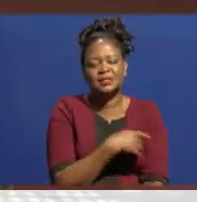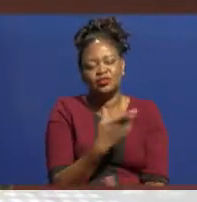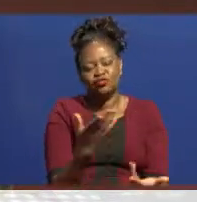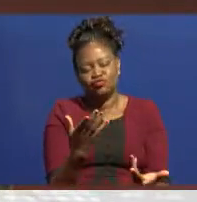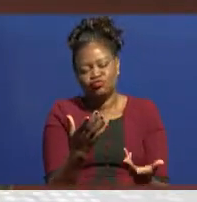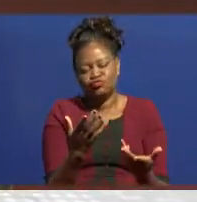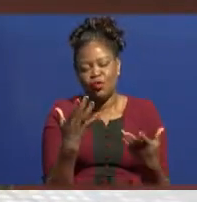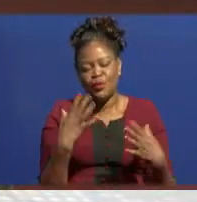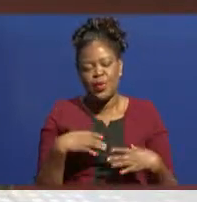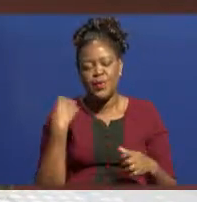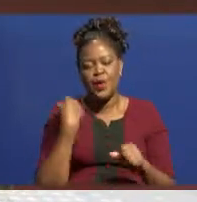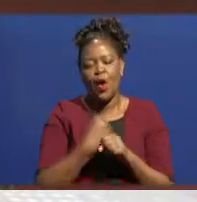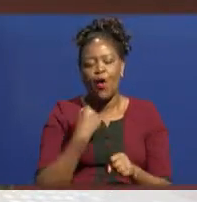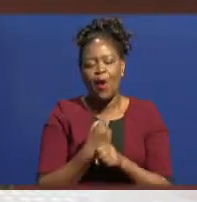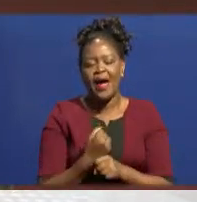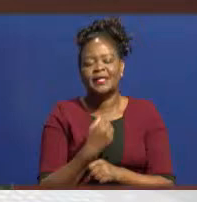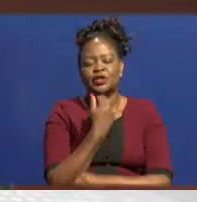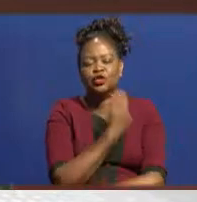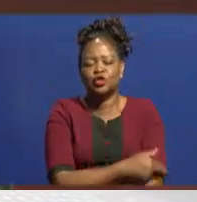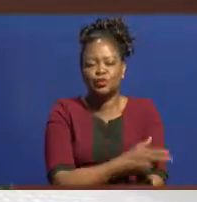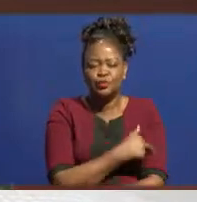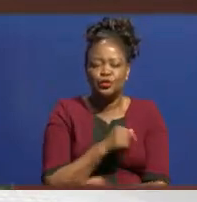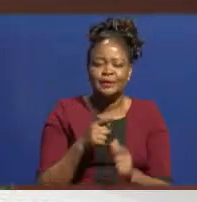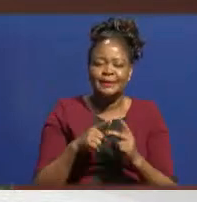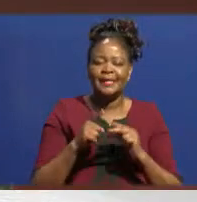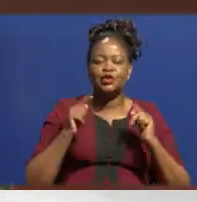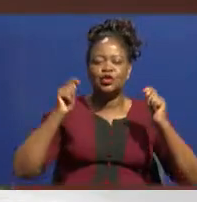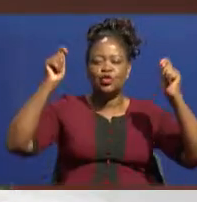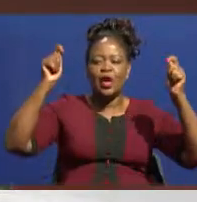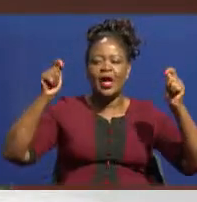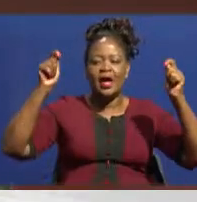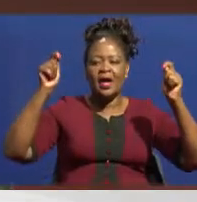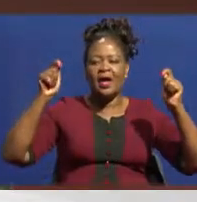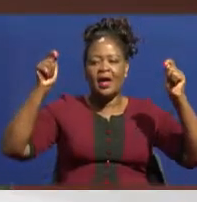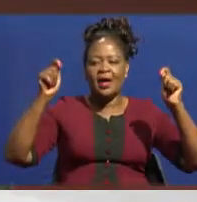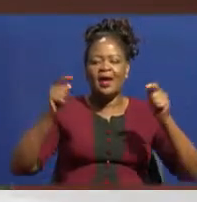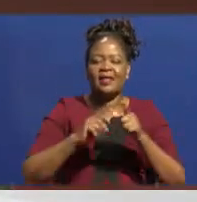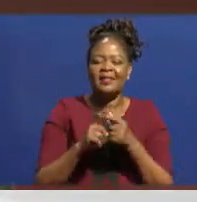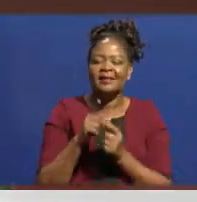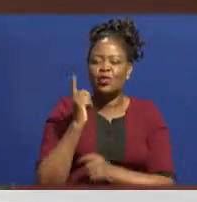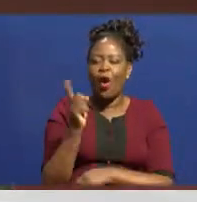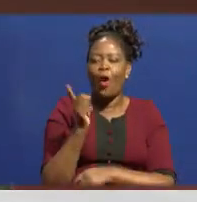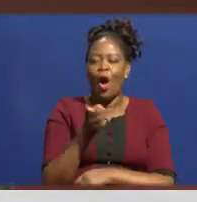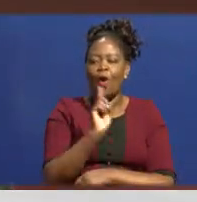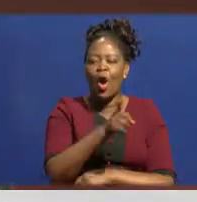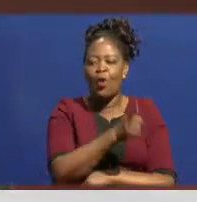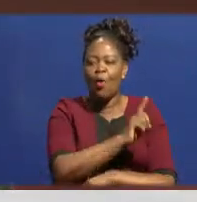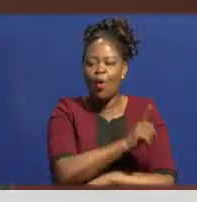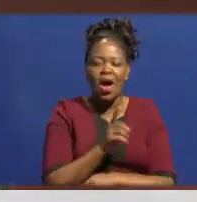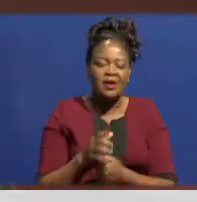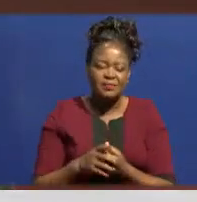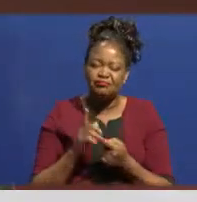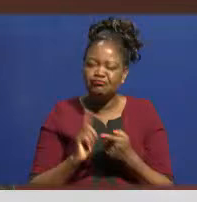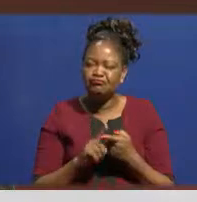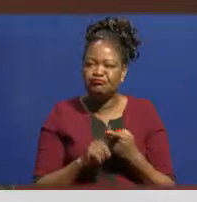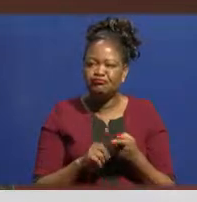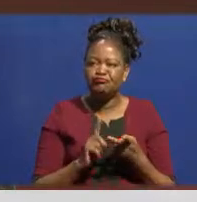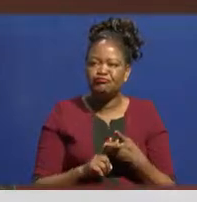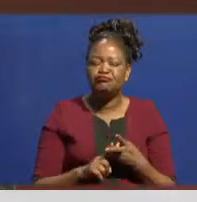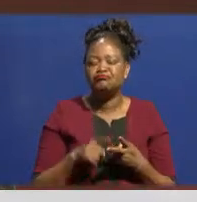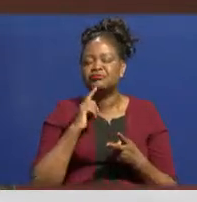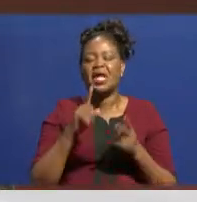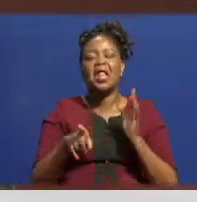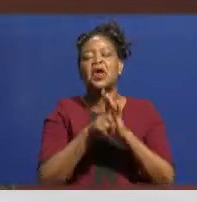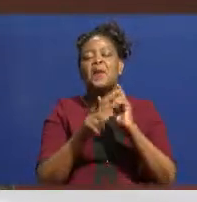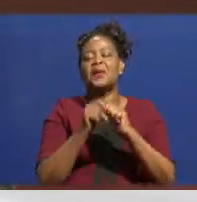medical medics start strike, threats come, you declare the strike